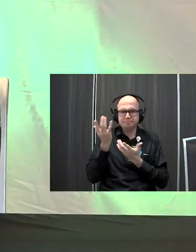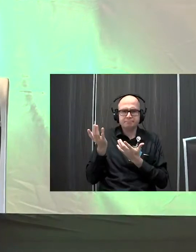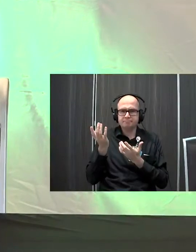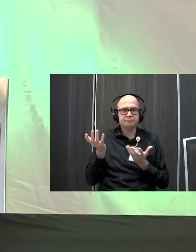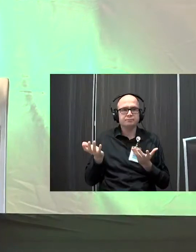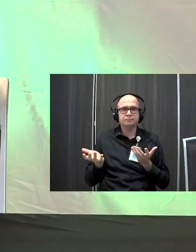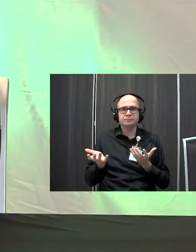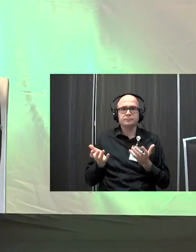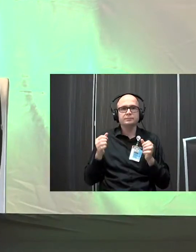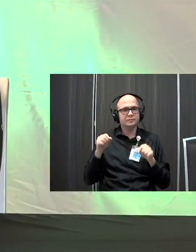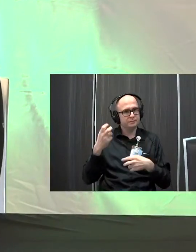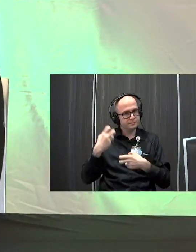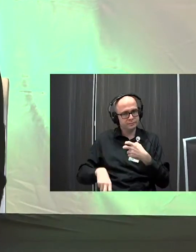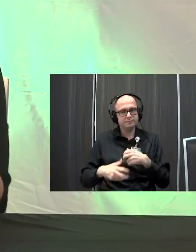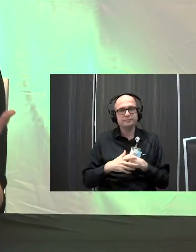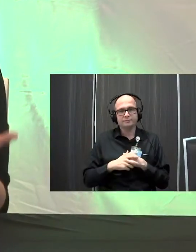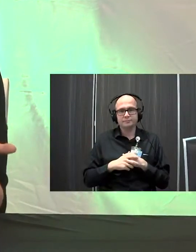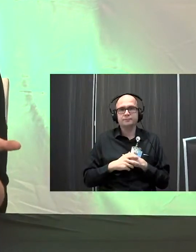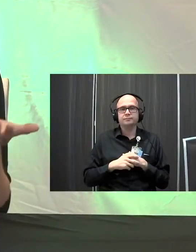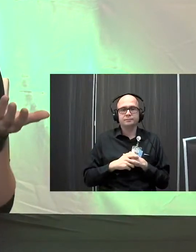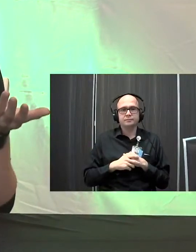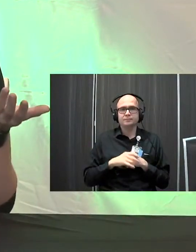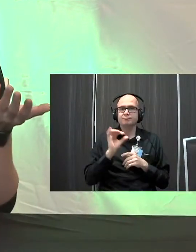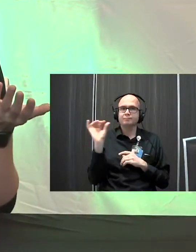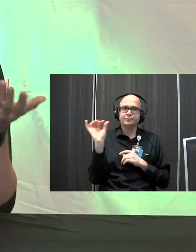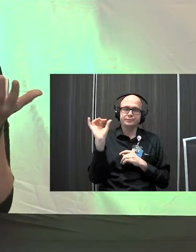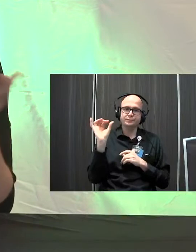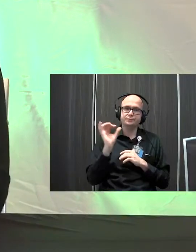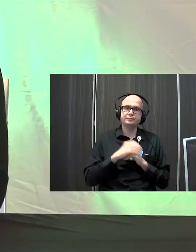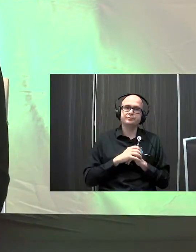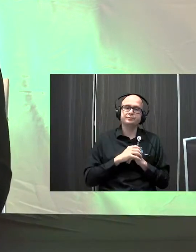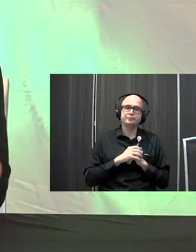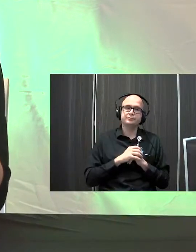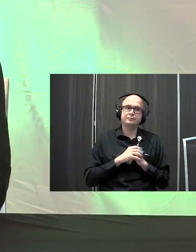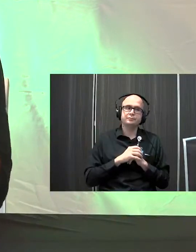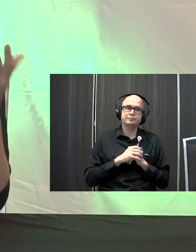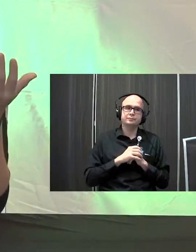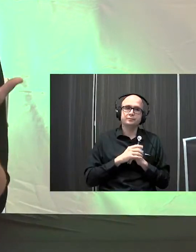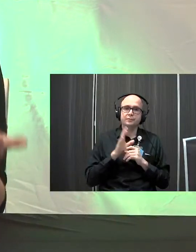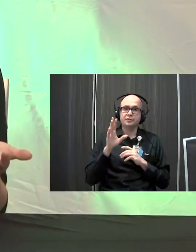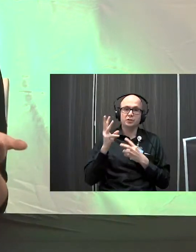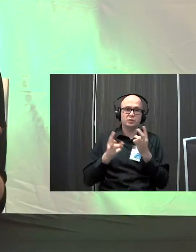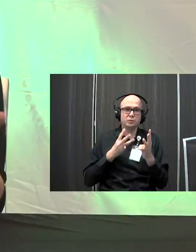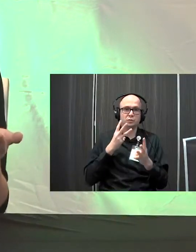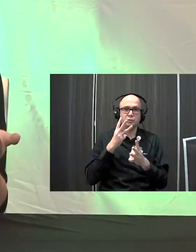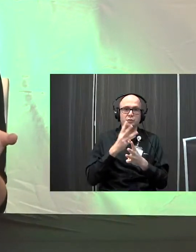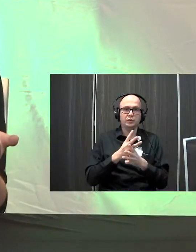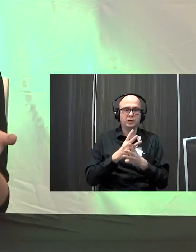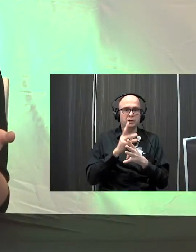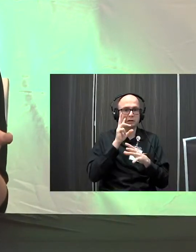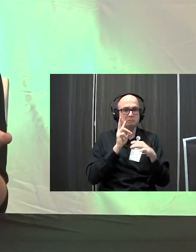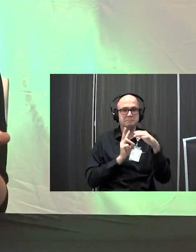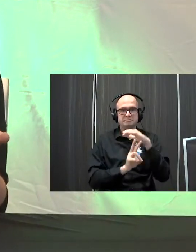really, really hard. And on top of all of that, a lot of their worlds can be very